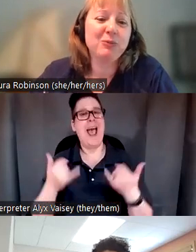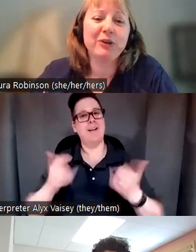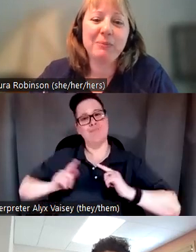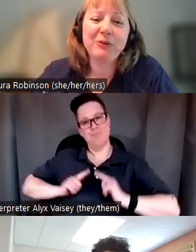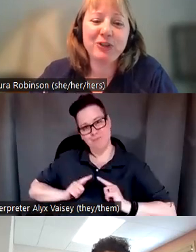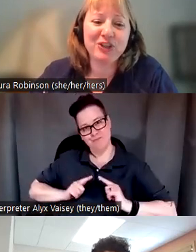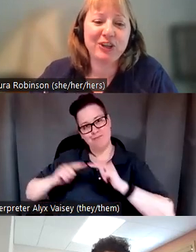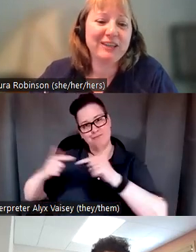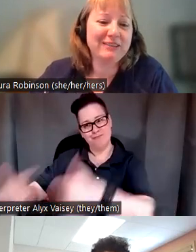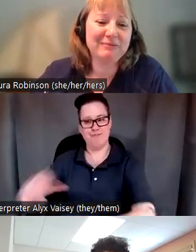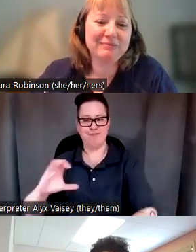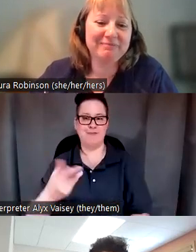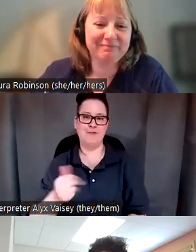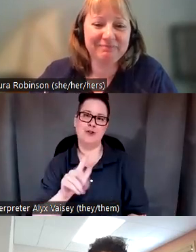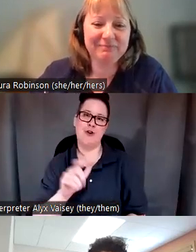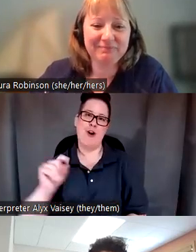the program over to Charlotte.